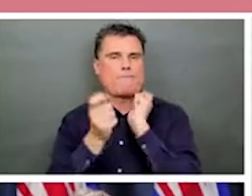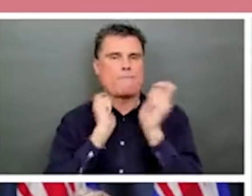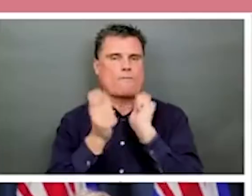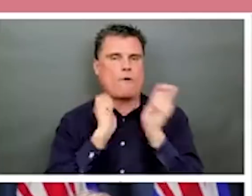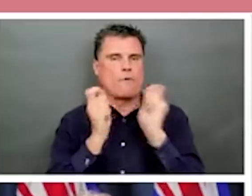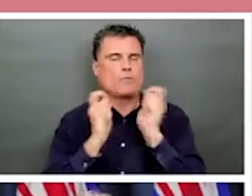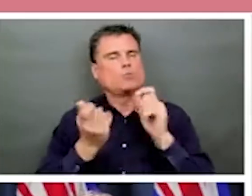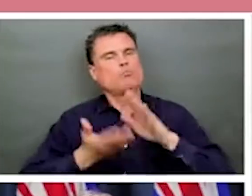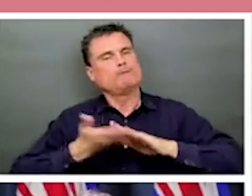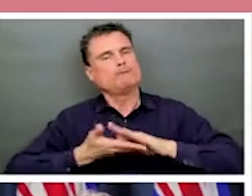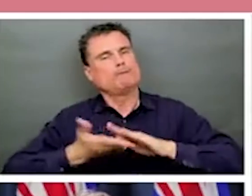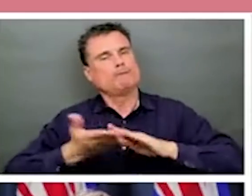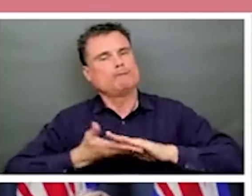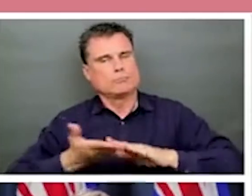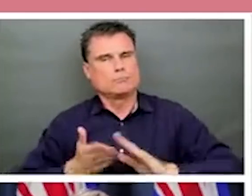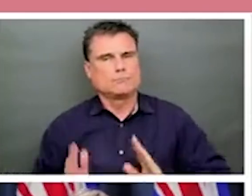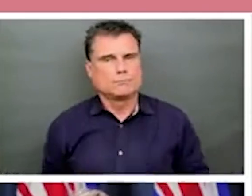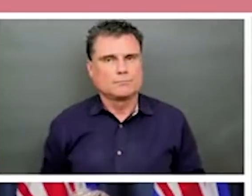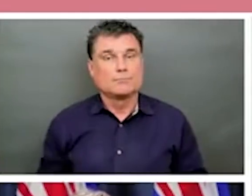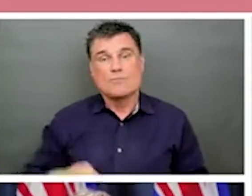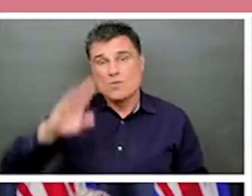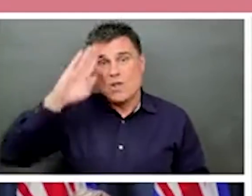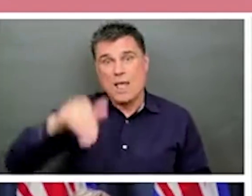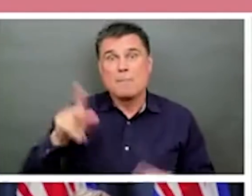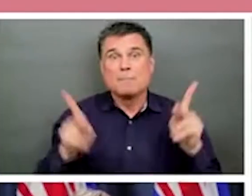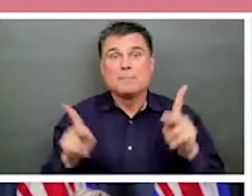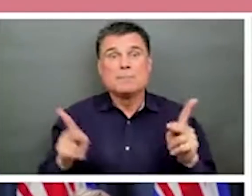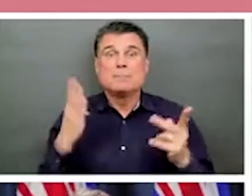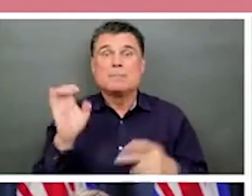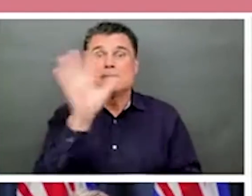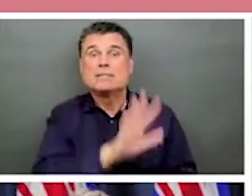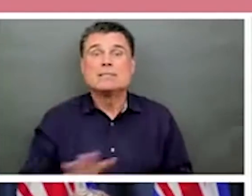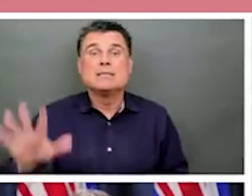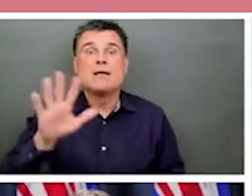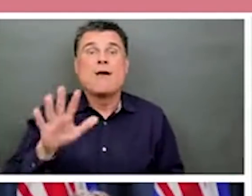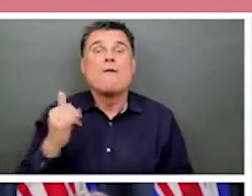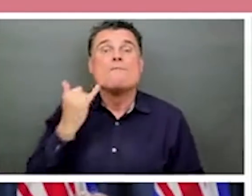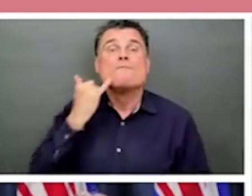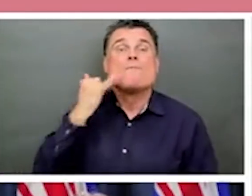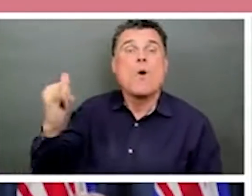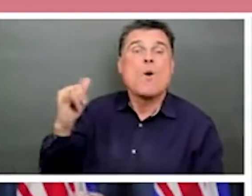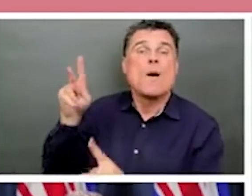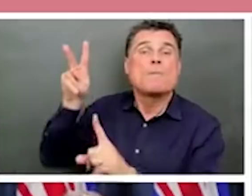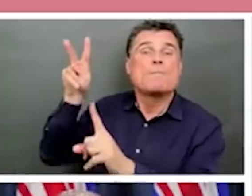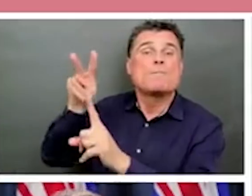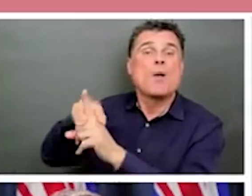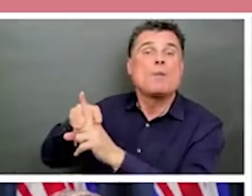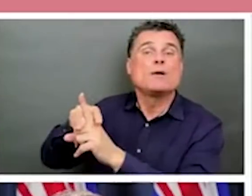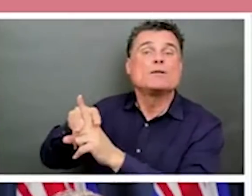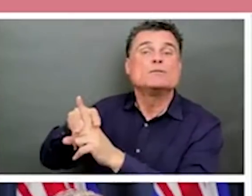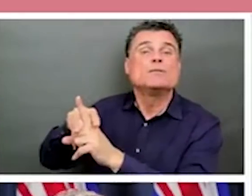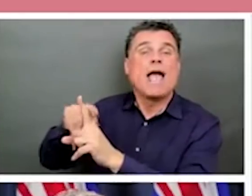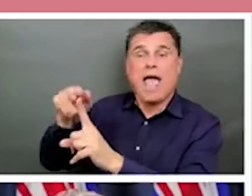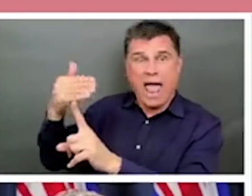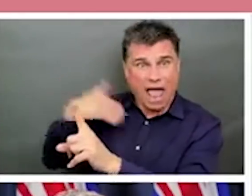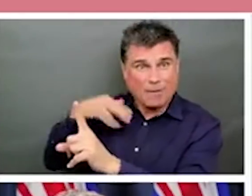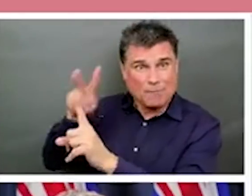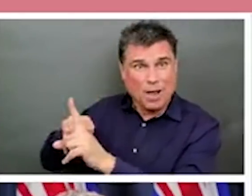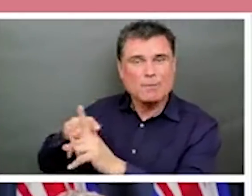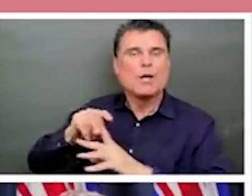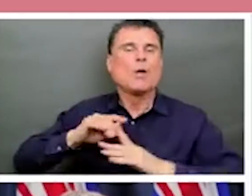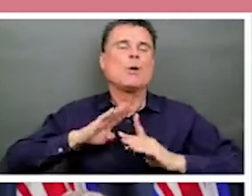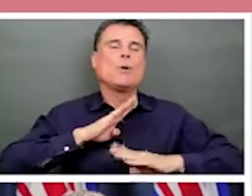is when people have an appointment booked, they just relax and they feel very, very confident and, you know, really much